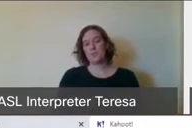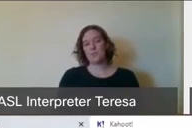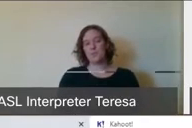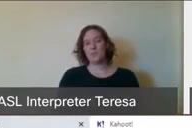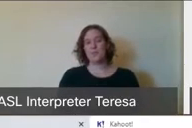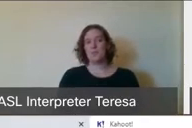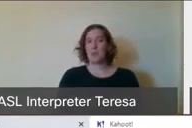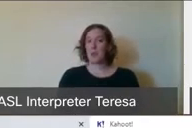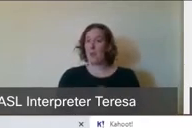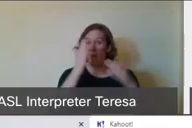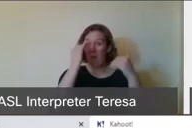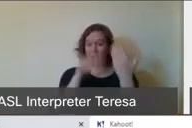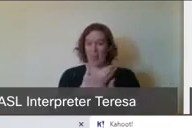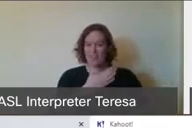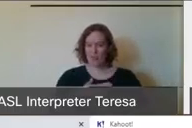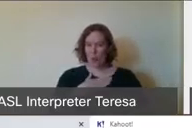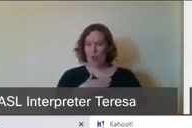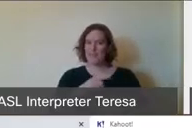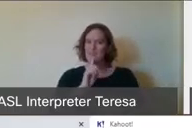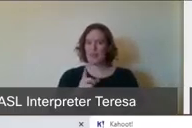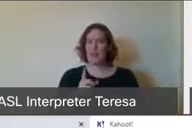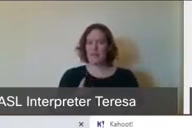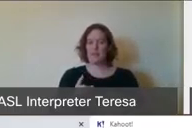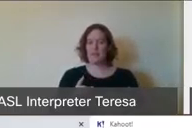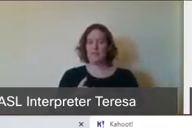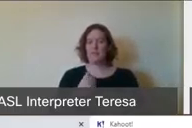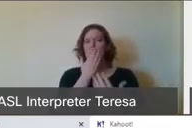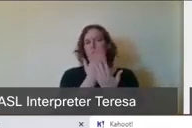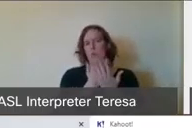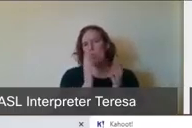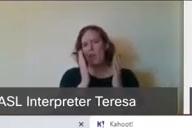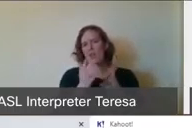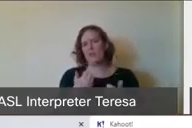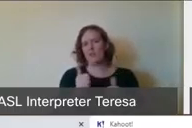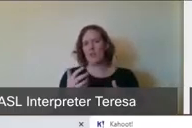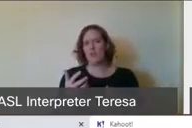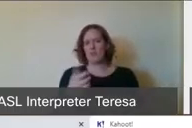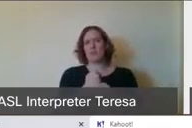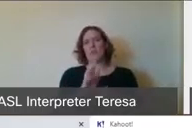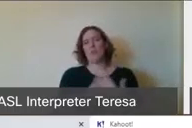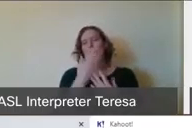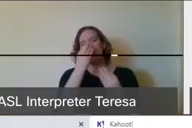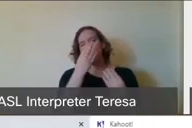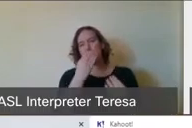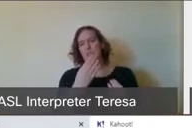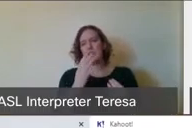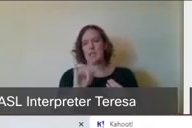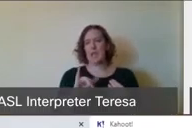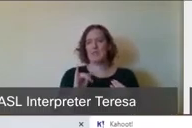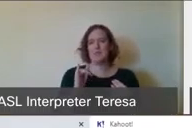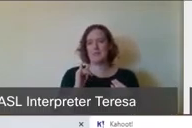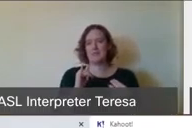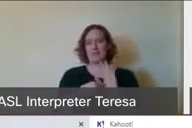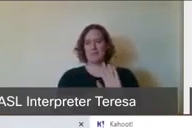Hope you all are enjoying this. This really has been a really good way to kind of summarize information and present it in a different way. And I